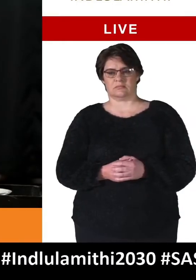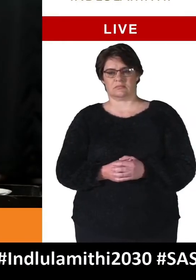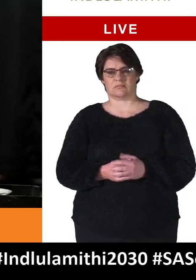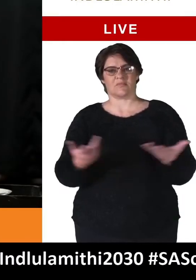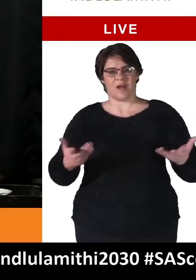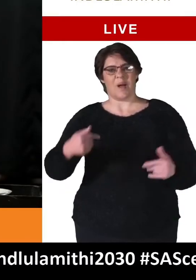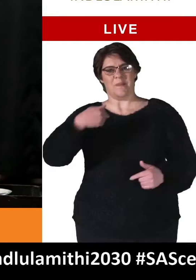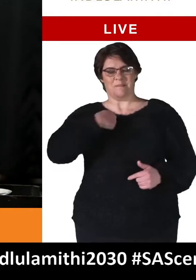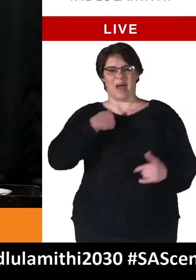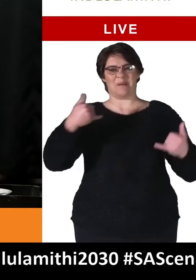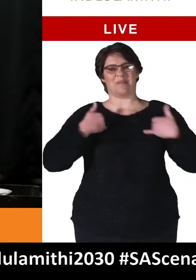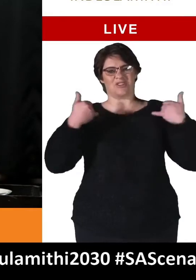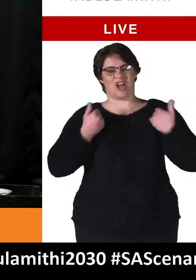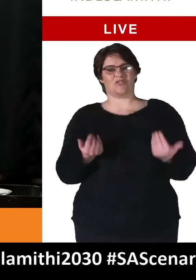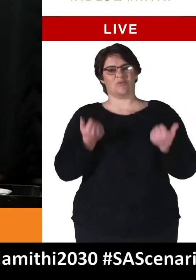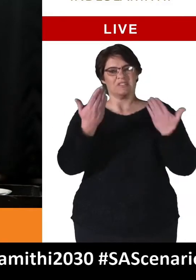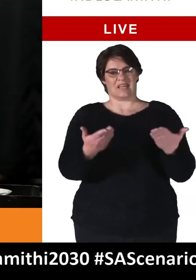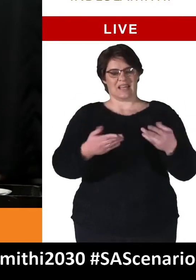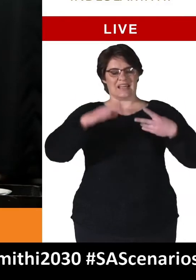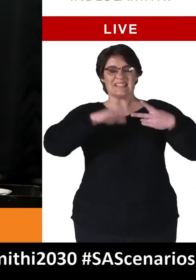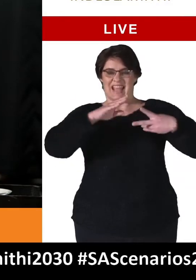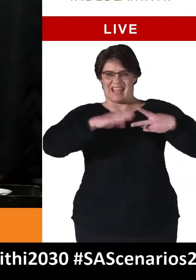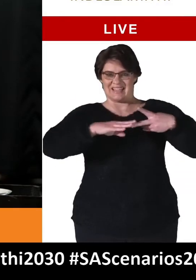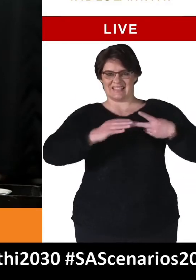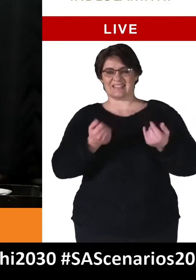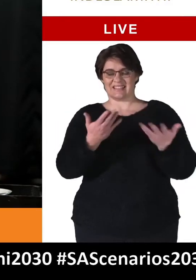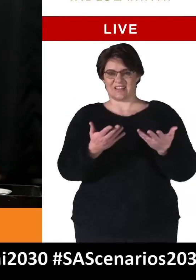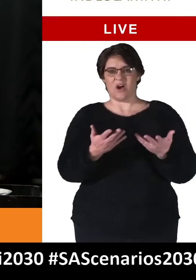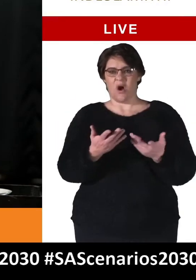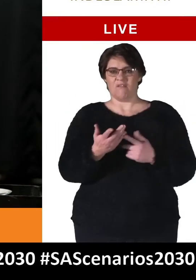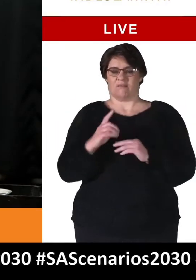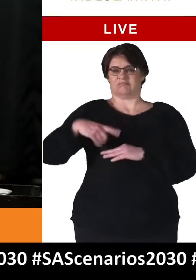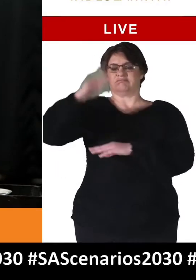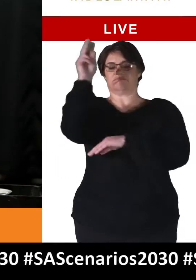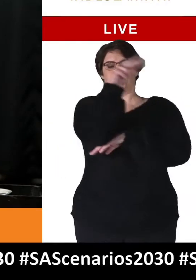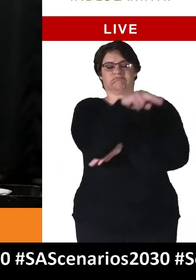So it's my pleasure to present the second iteration of the Indlulamithi National Barometer.